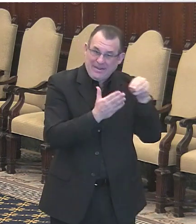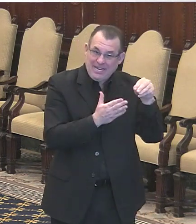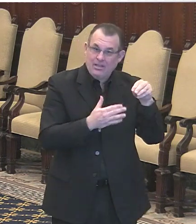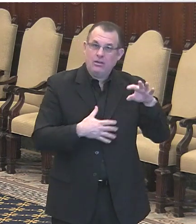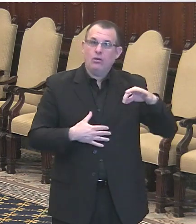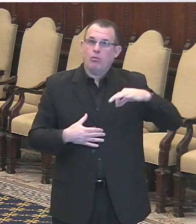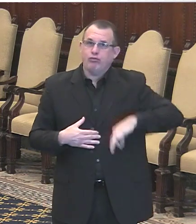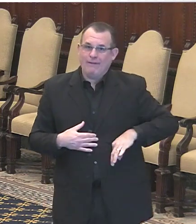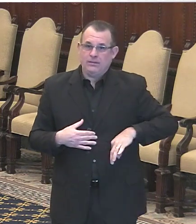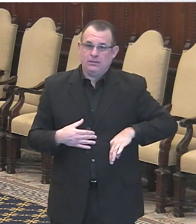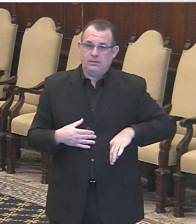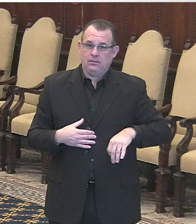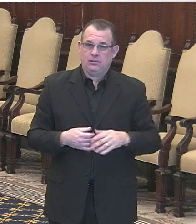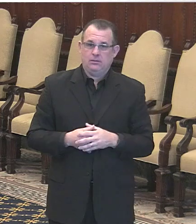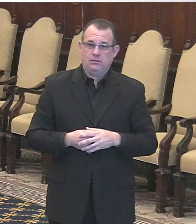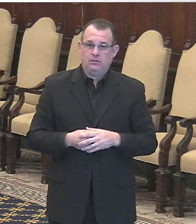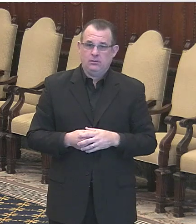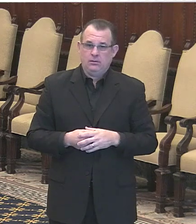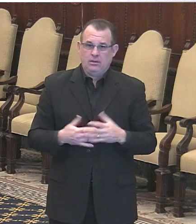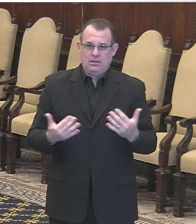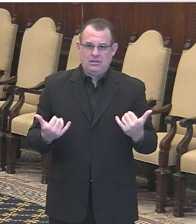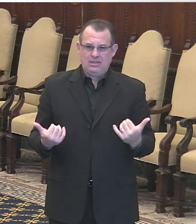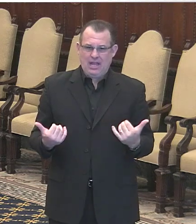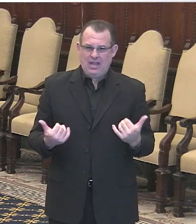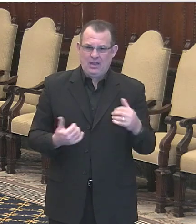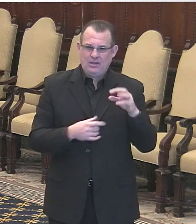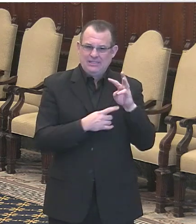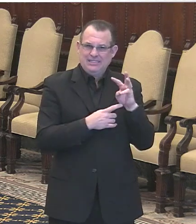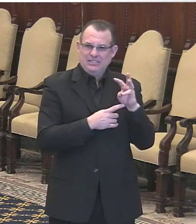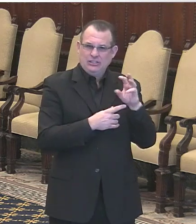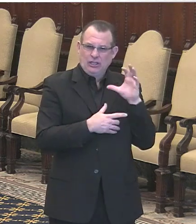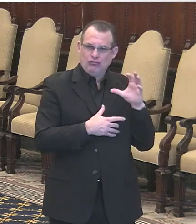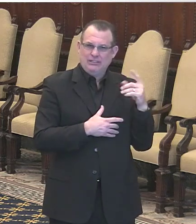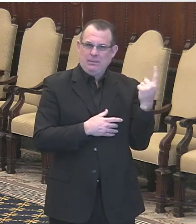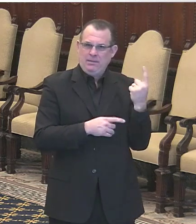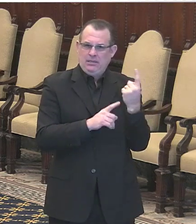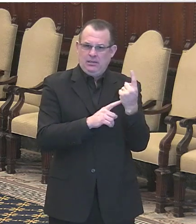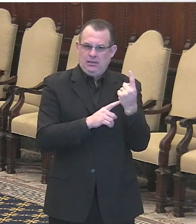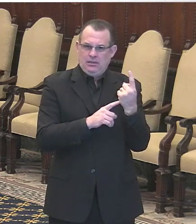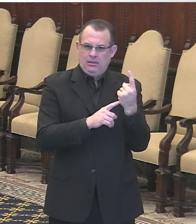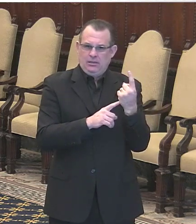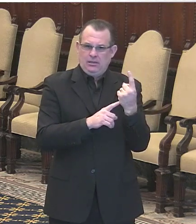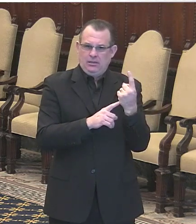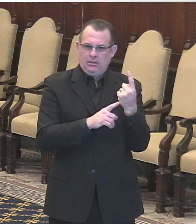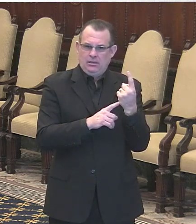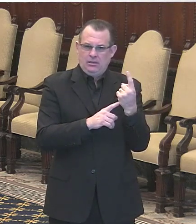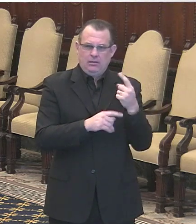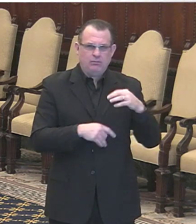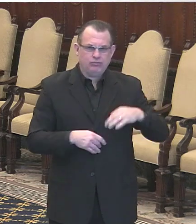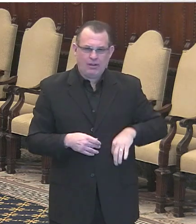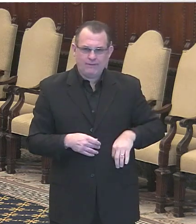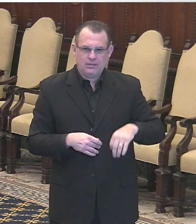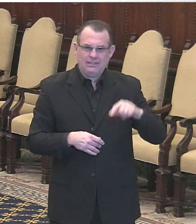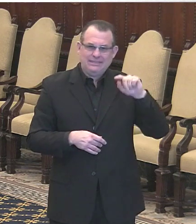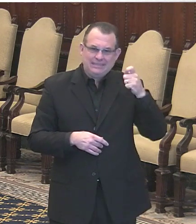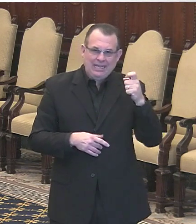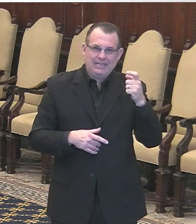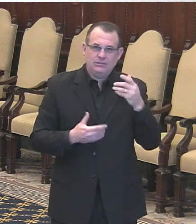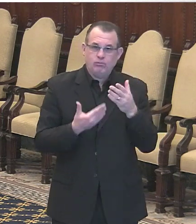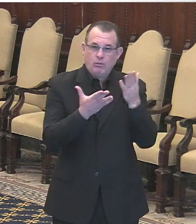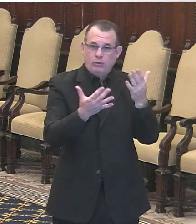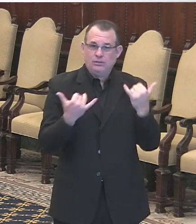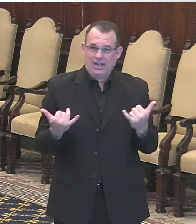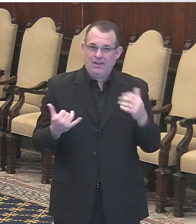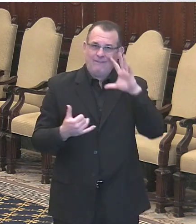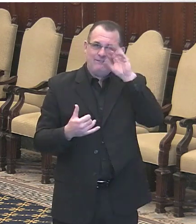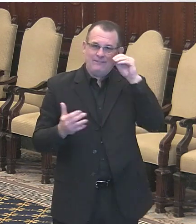$650 million problem. Of the taxes that are being proposed, that's a $50 million number. So it's a $600